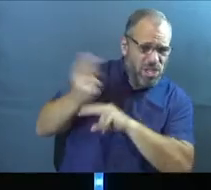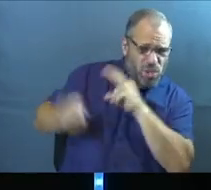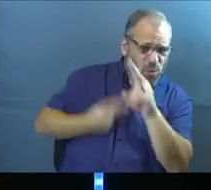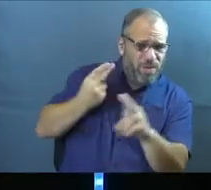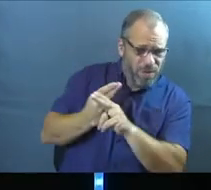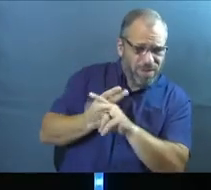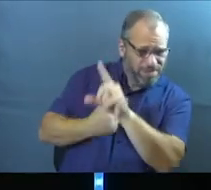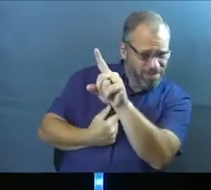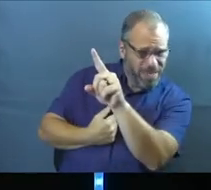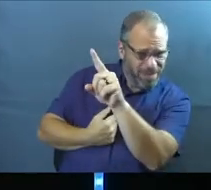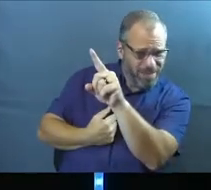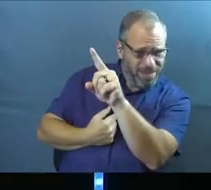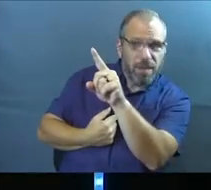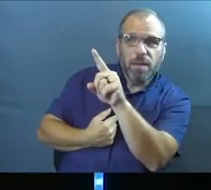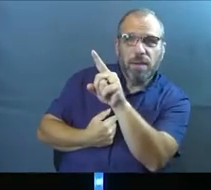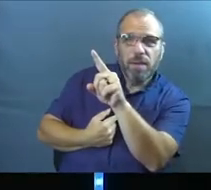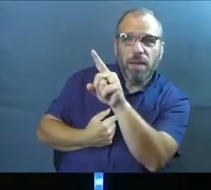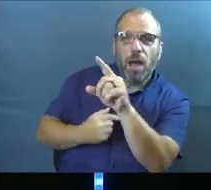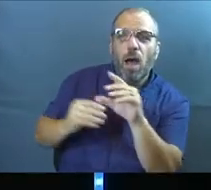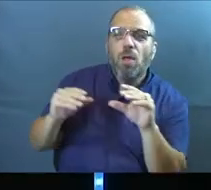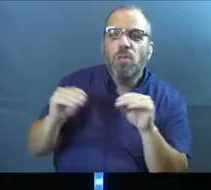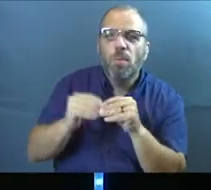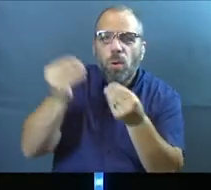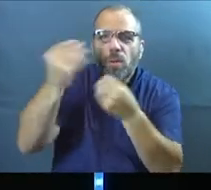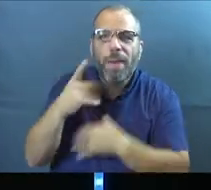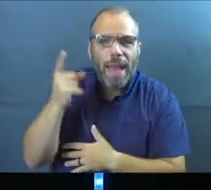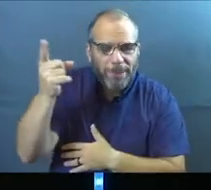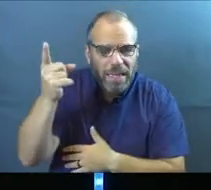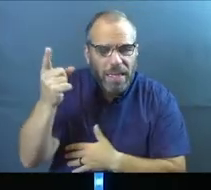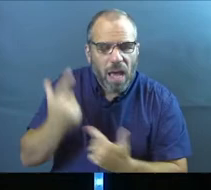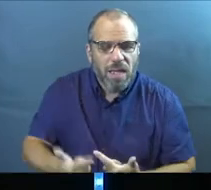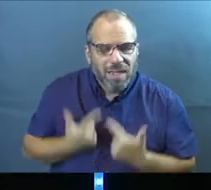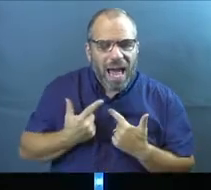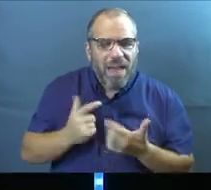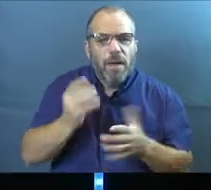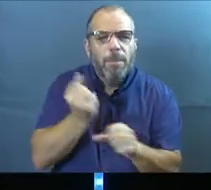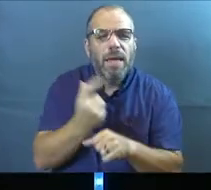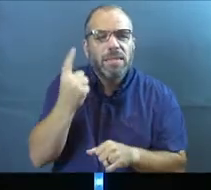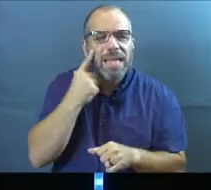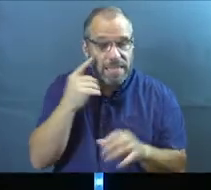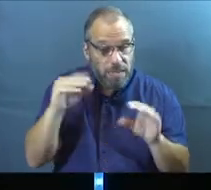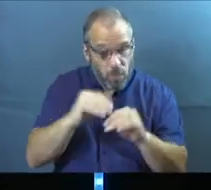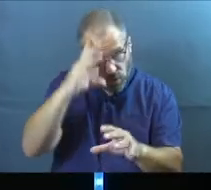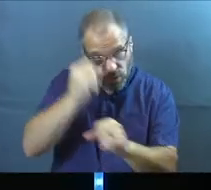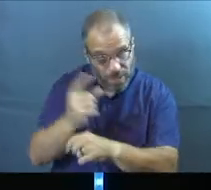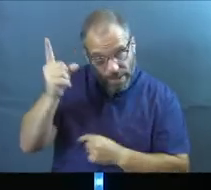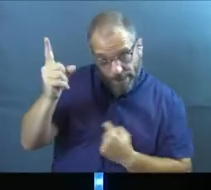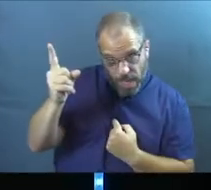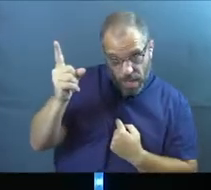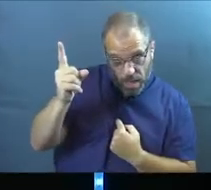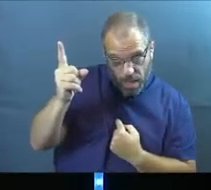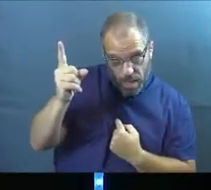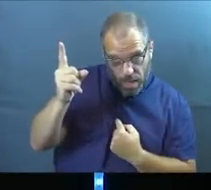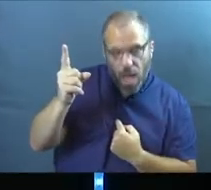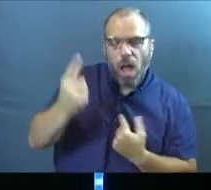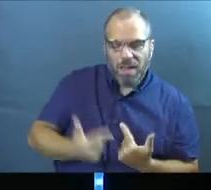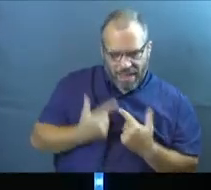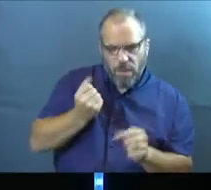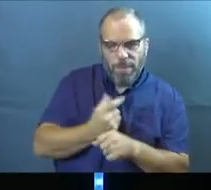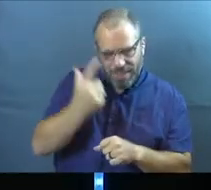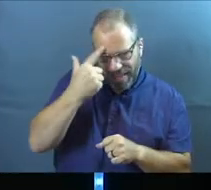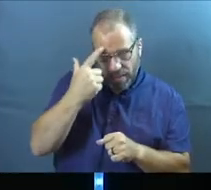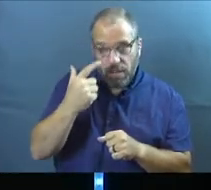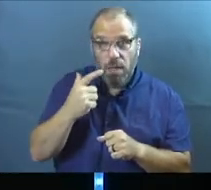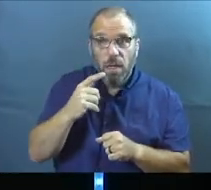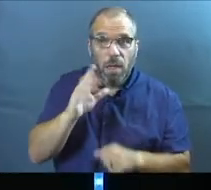universe? Because the more you obey me, the more your life is going to start to make sense. And the more you trust me, your life is going to start to make sense.